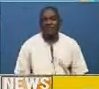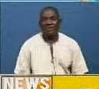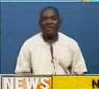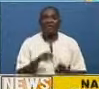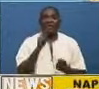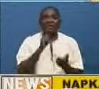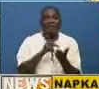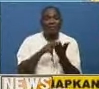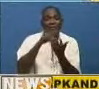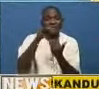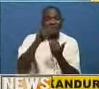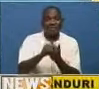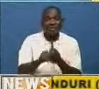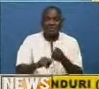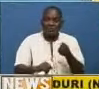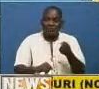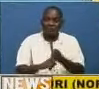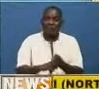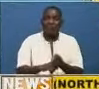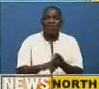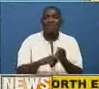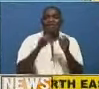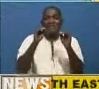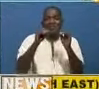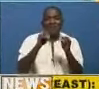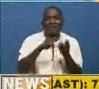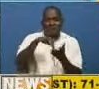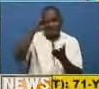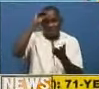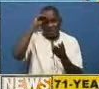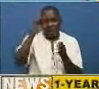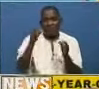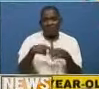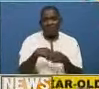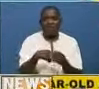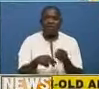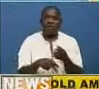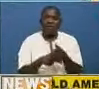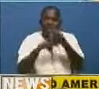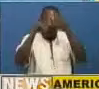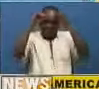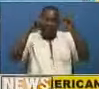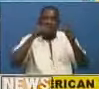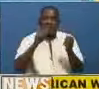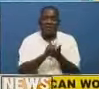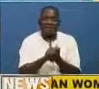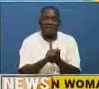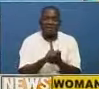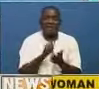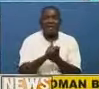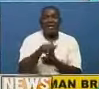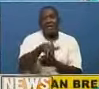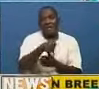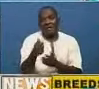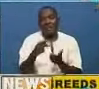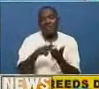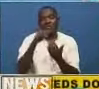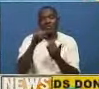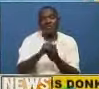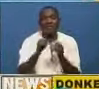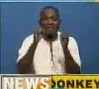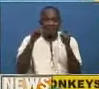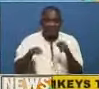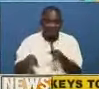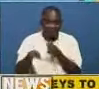is an initiative to step up teaching and learning in the classroom. Dr. Bawumia said these other initiatives in the